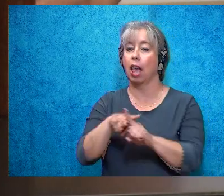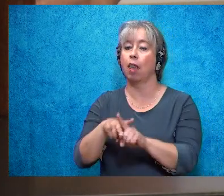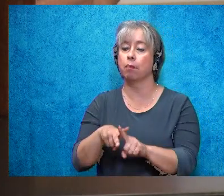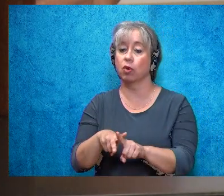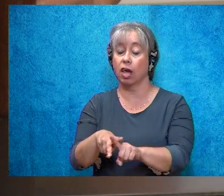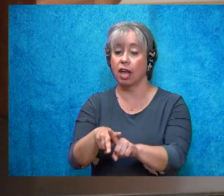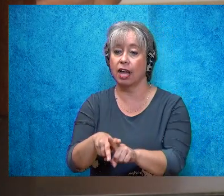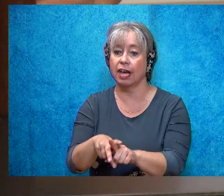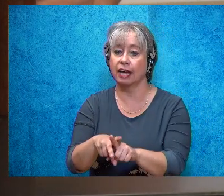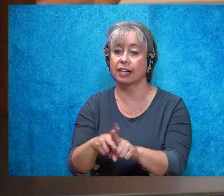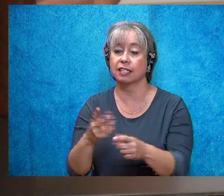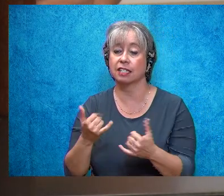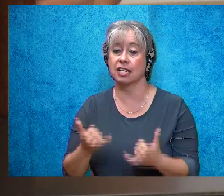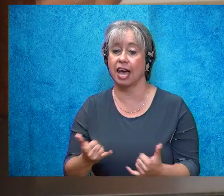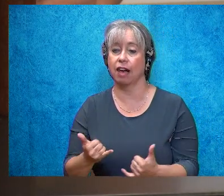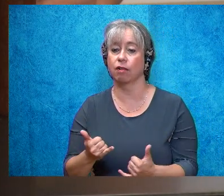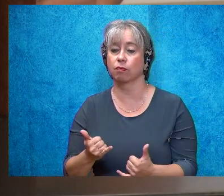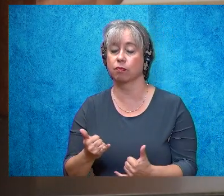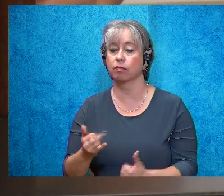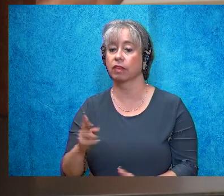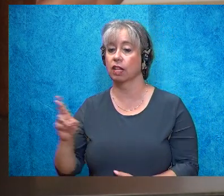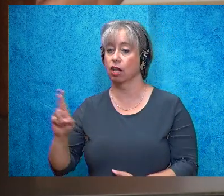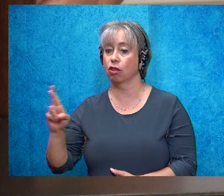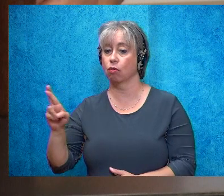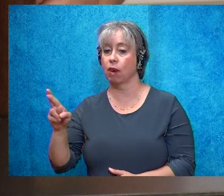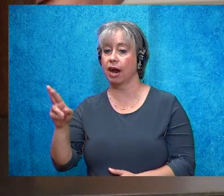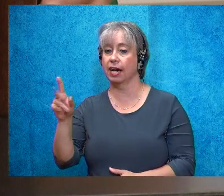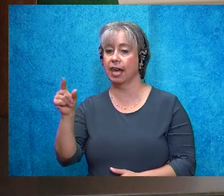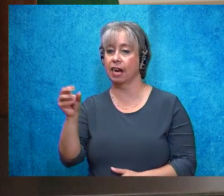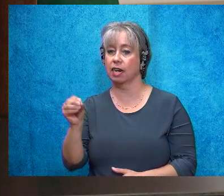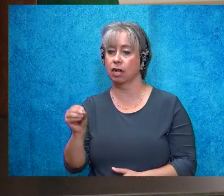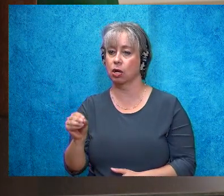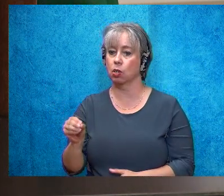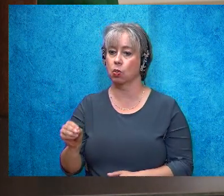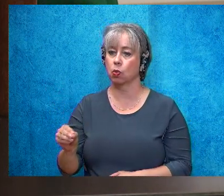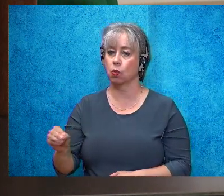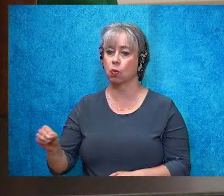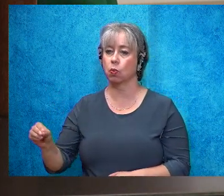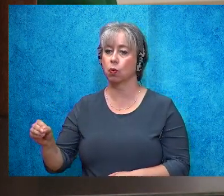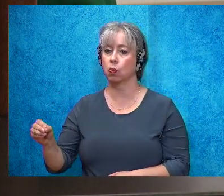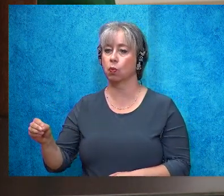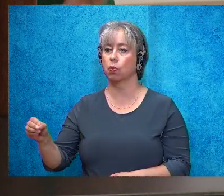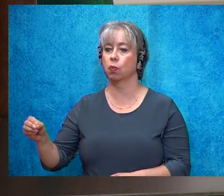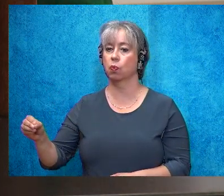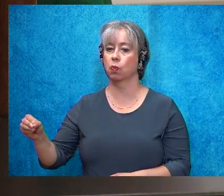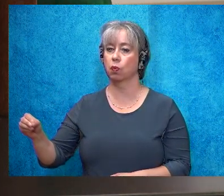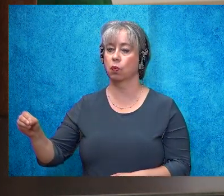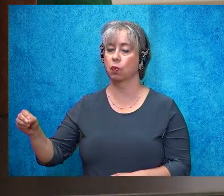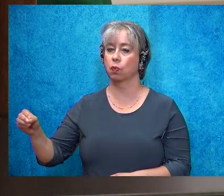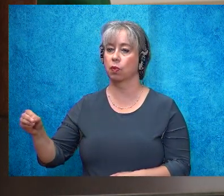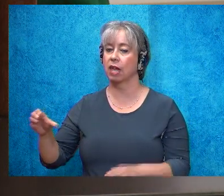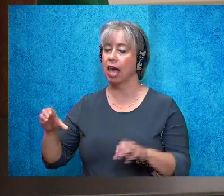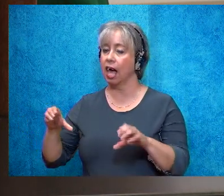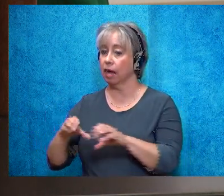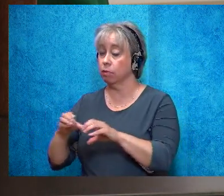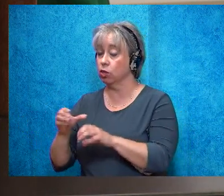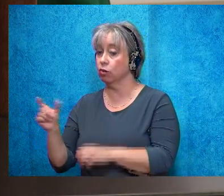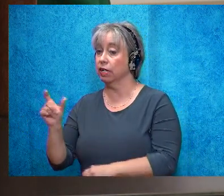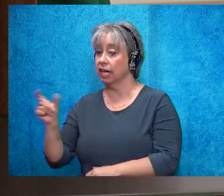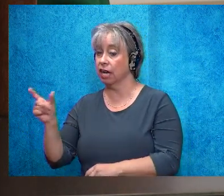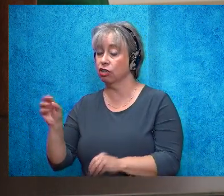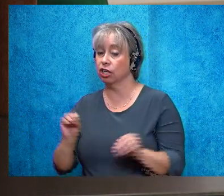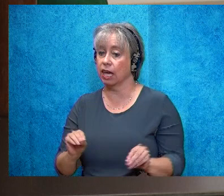I'm going to take the ball on the right-hand side and I'm going to lift it. Now think about this. I'm doing energy,